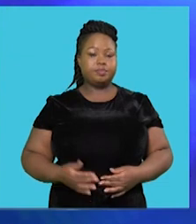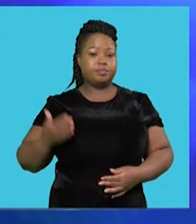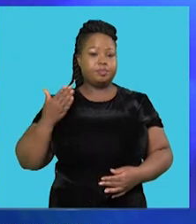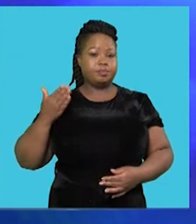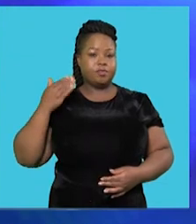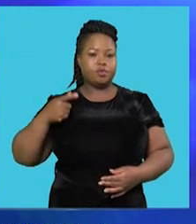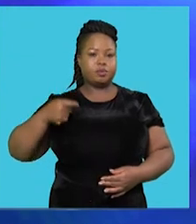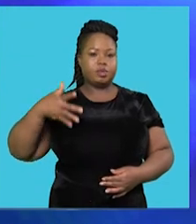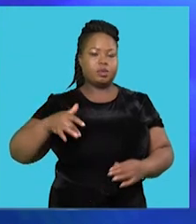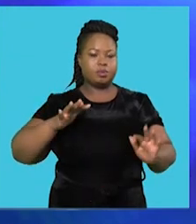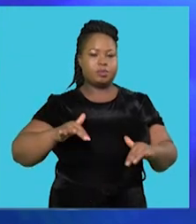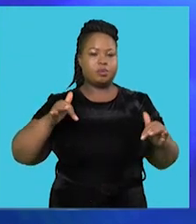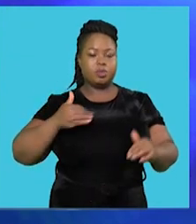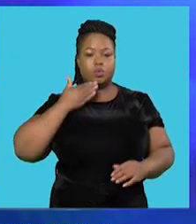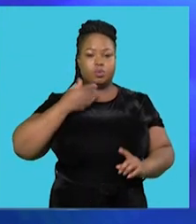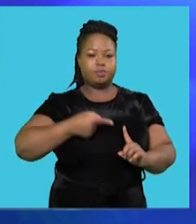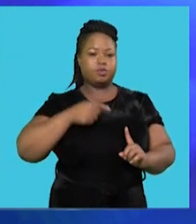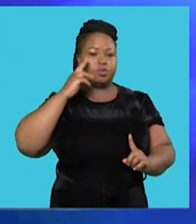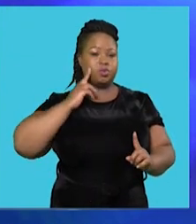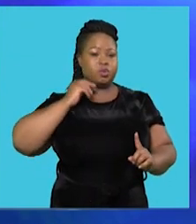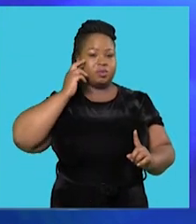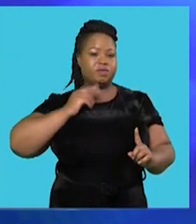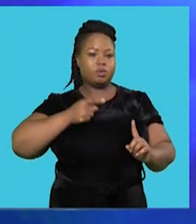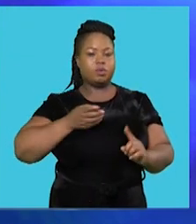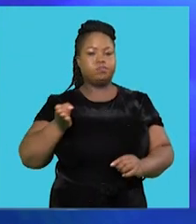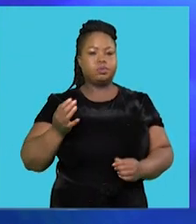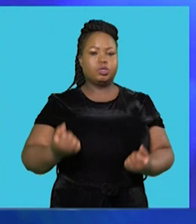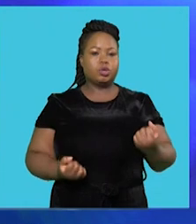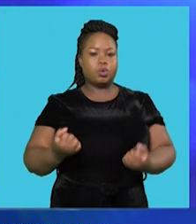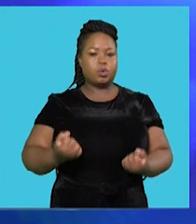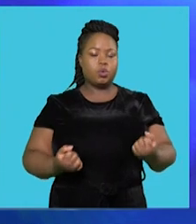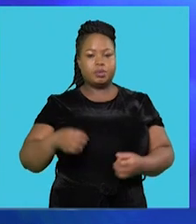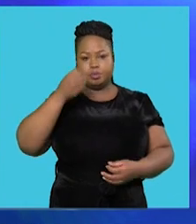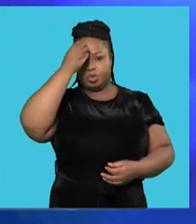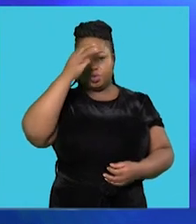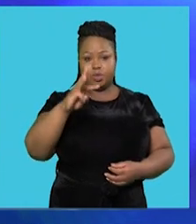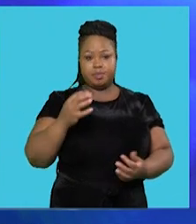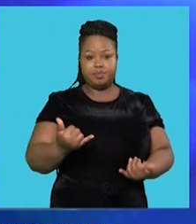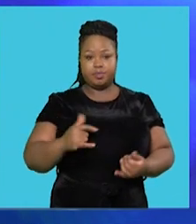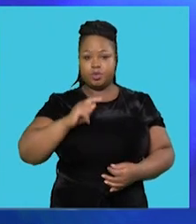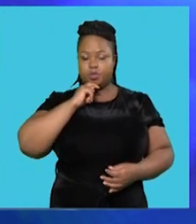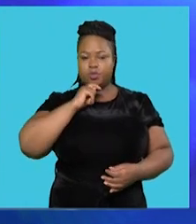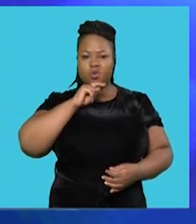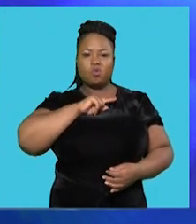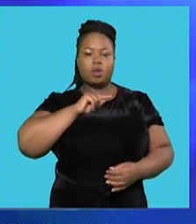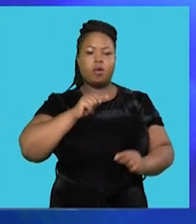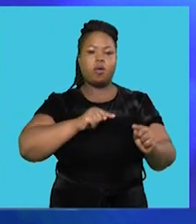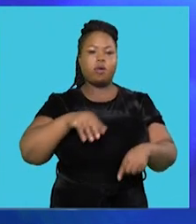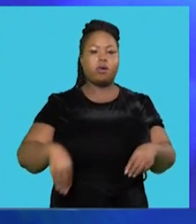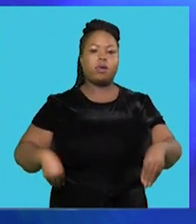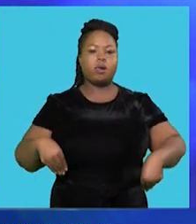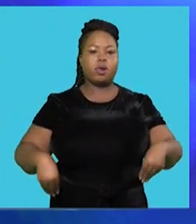Owayesakuba ngusomlomo wePalamente uNosiviwe Mapisa-Nqakula uvele kwinkundla kamantyi yasePitoli namhlanje ekuseni ngezityholo